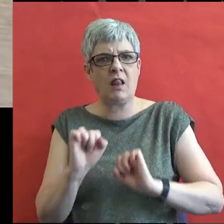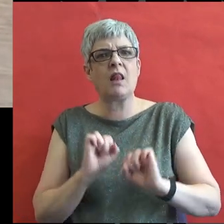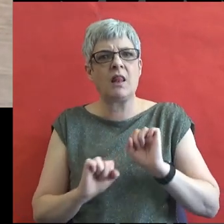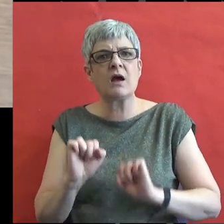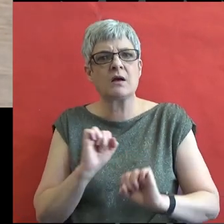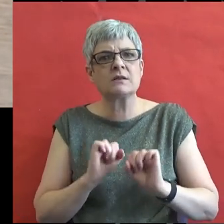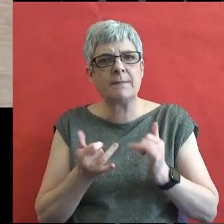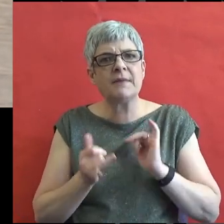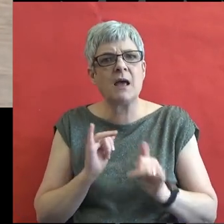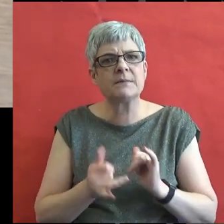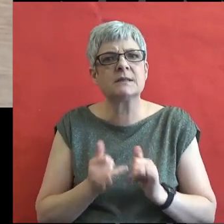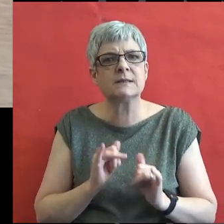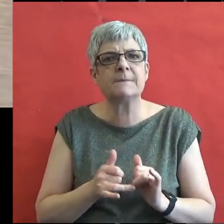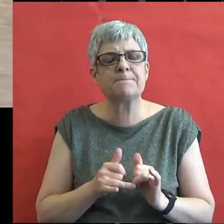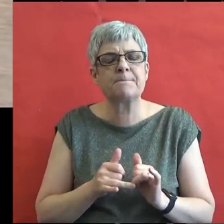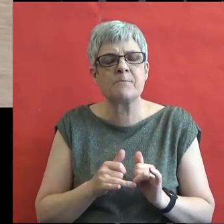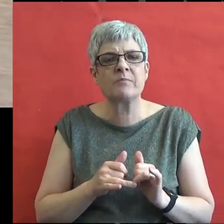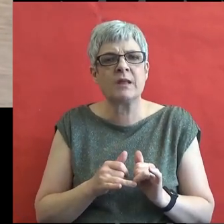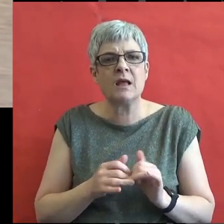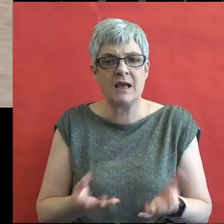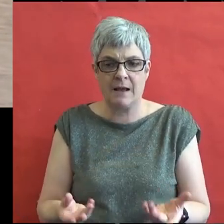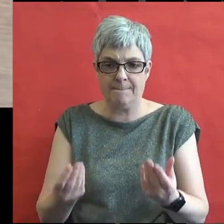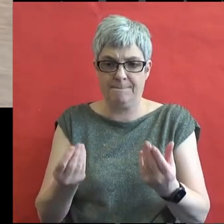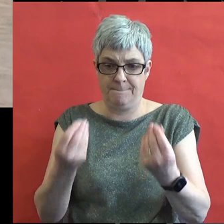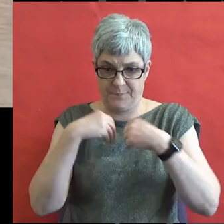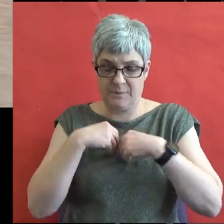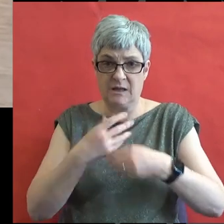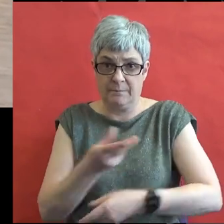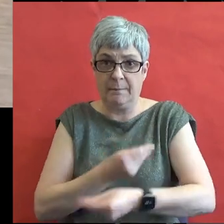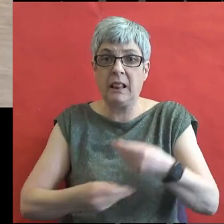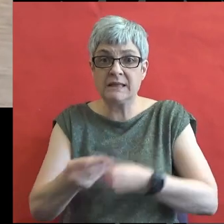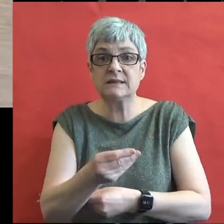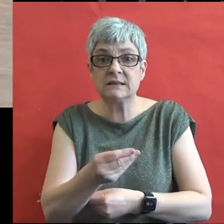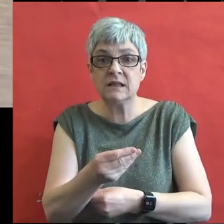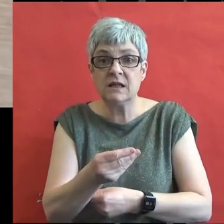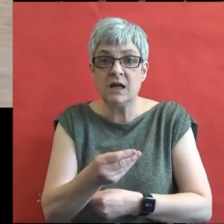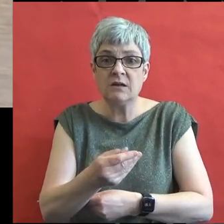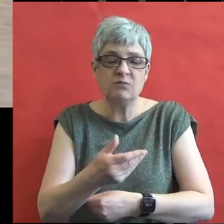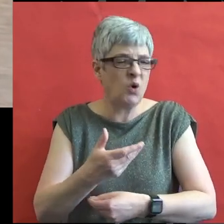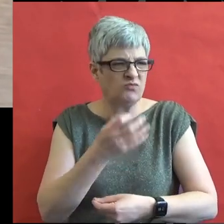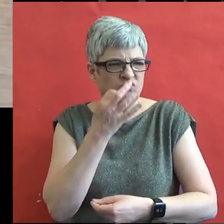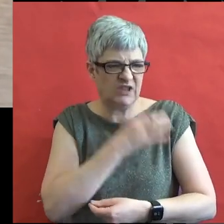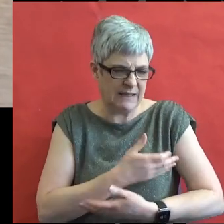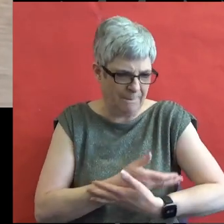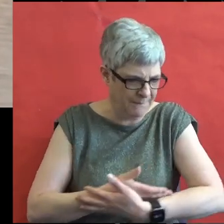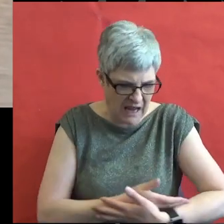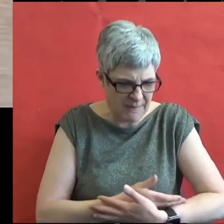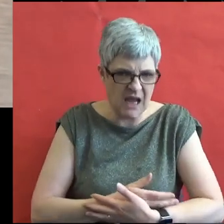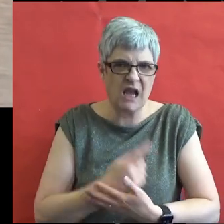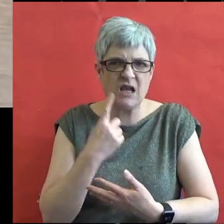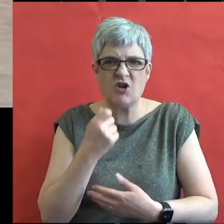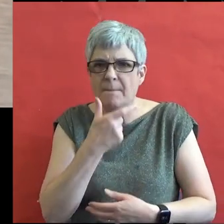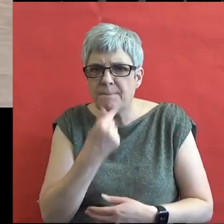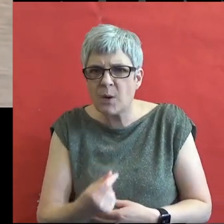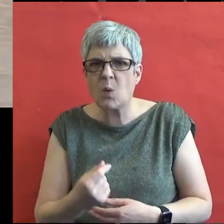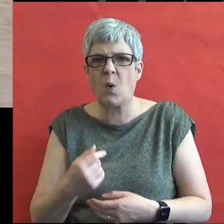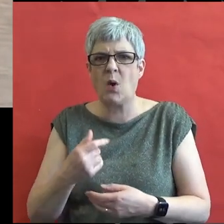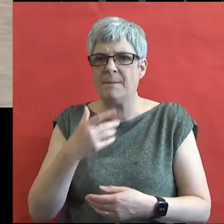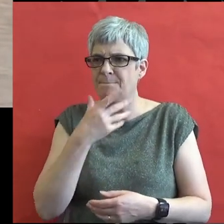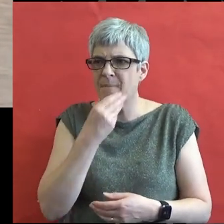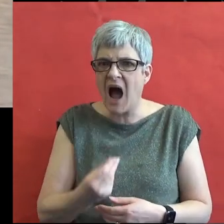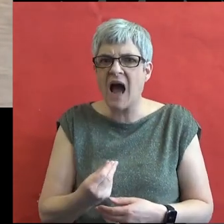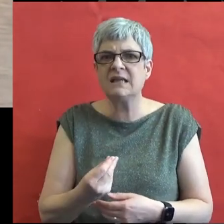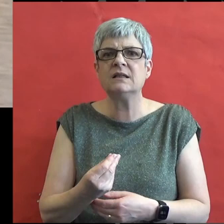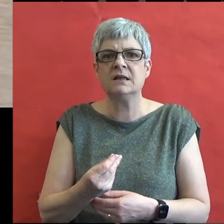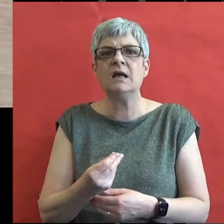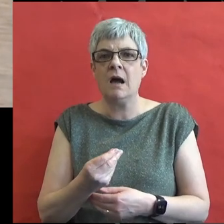sometimes. He took our place, not just as a baby or a young boy or a man, but also as